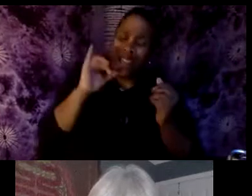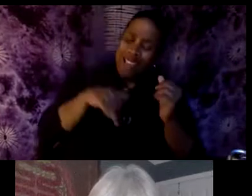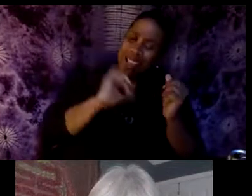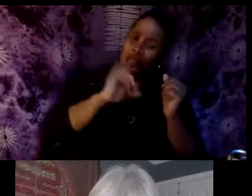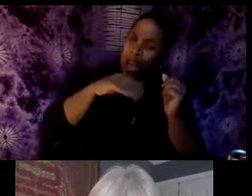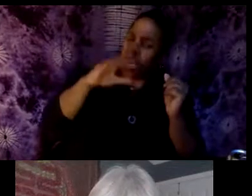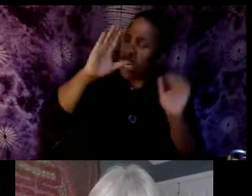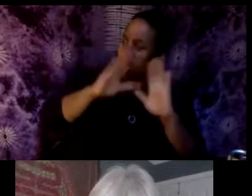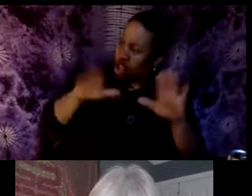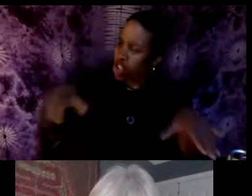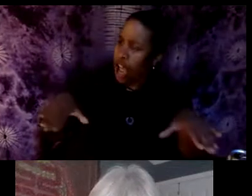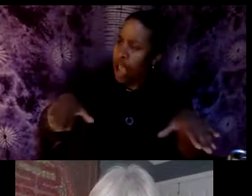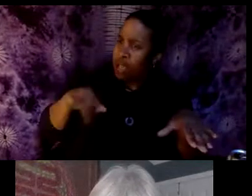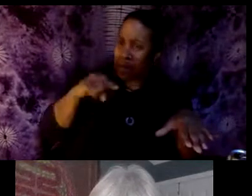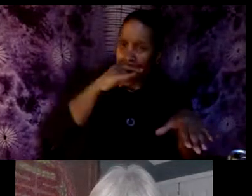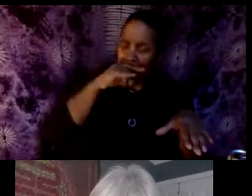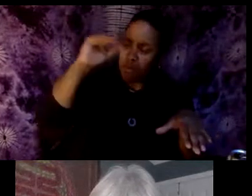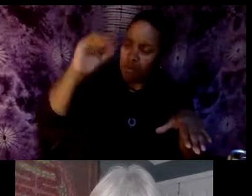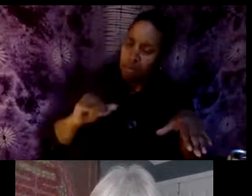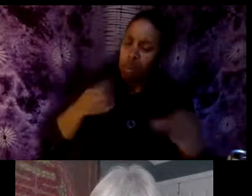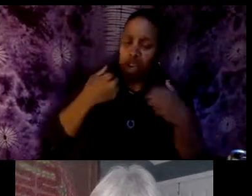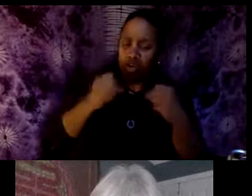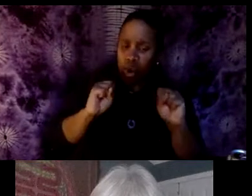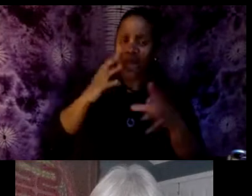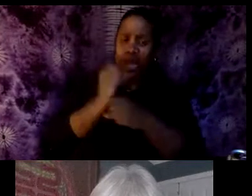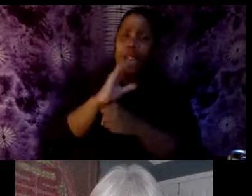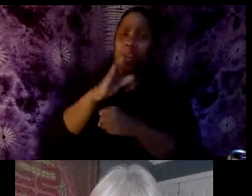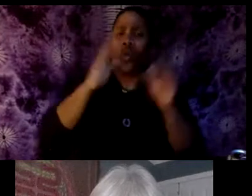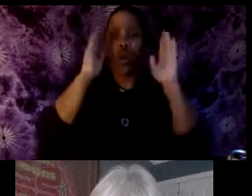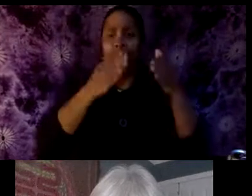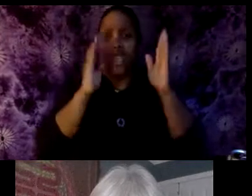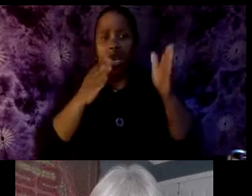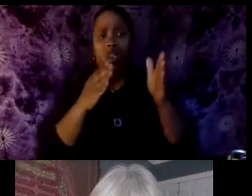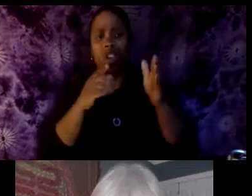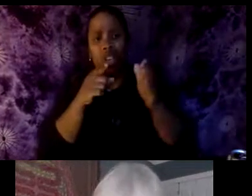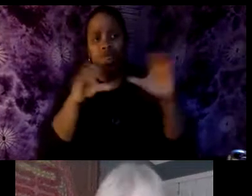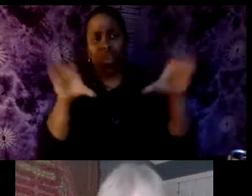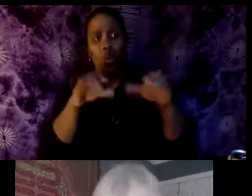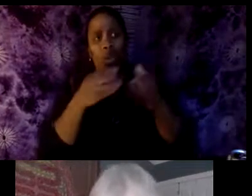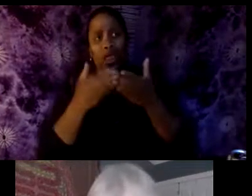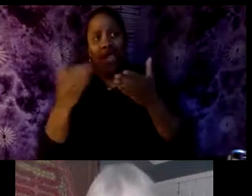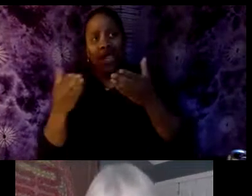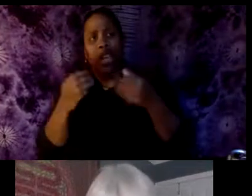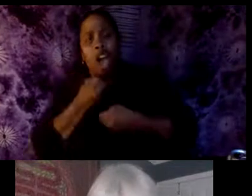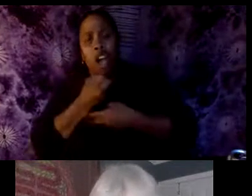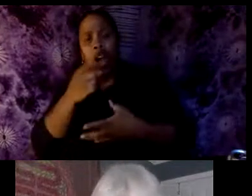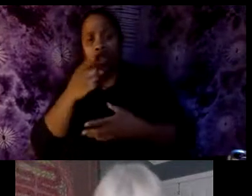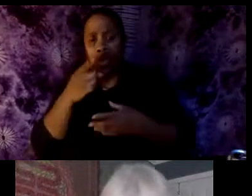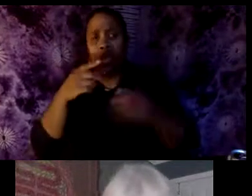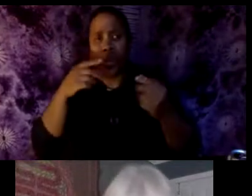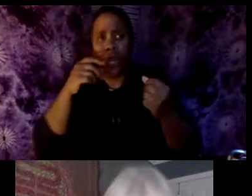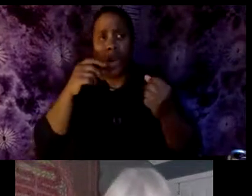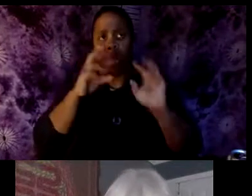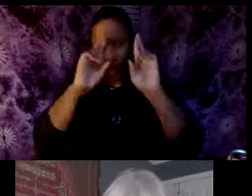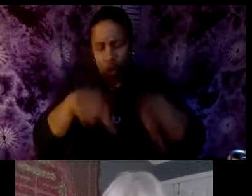childish toddler who's trying to get your attention by doing reactive things to try to get a reaction out of you. That's